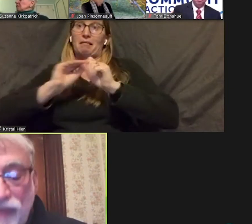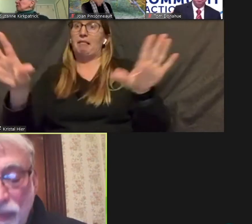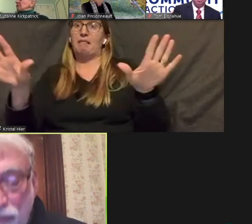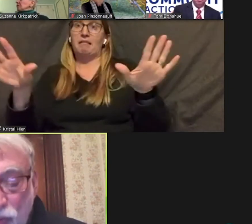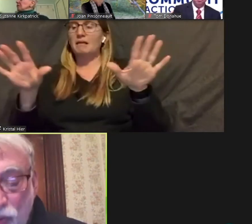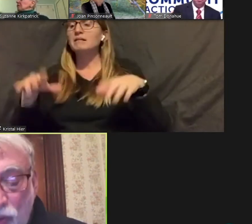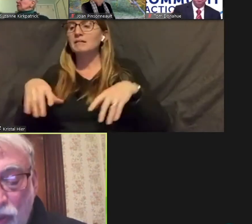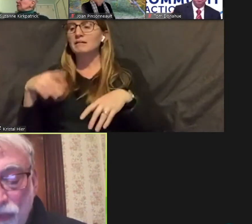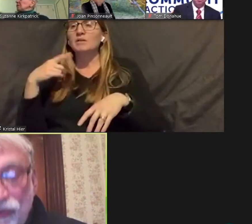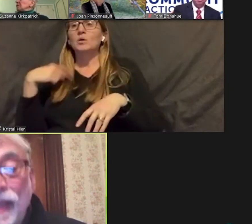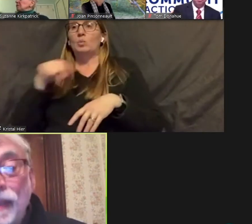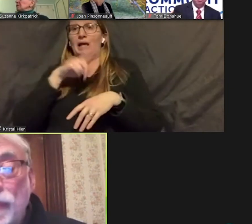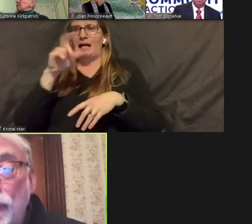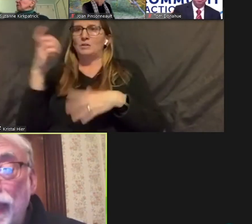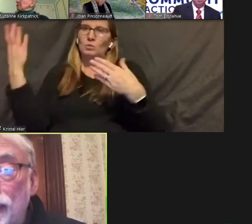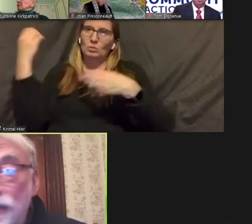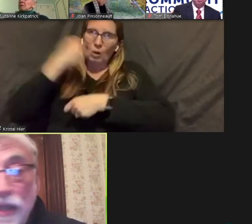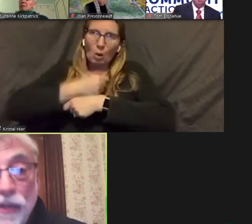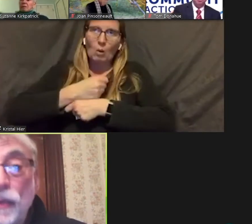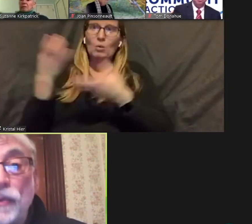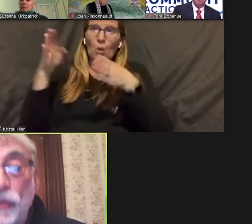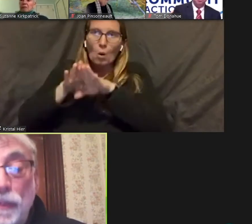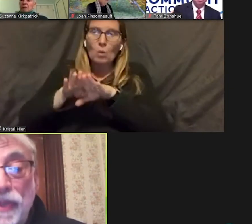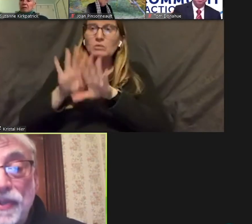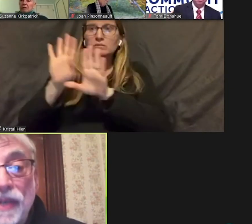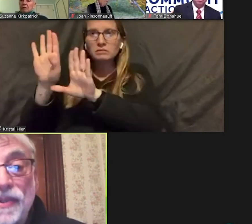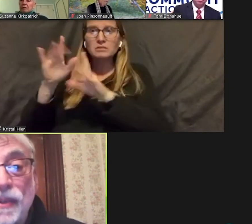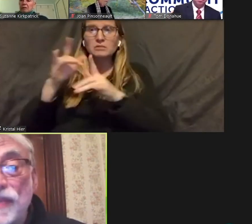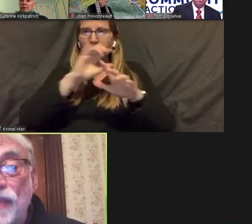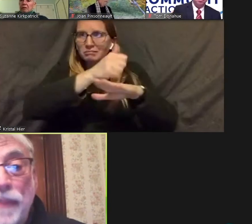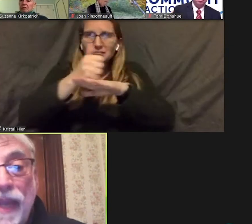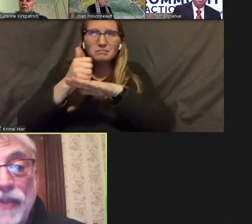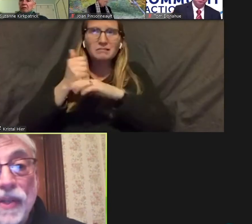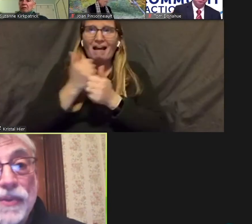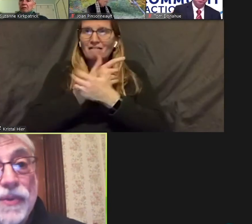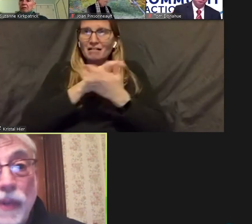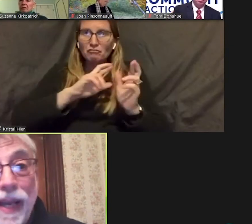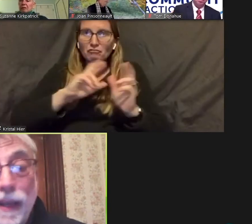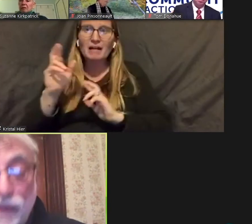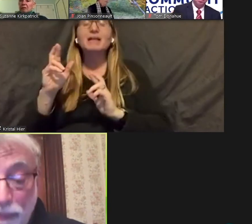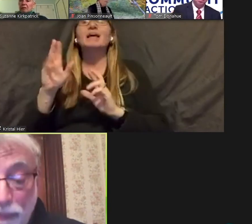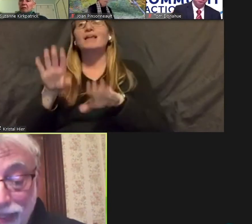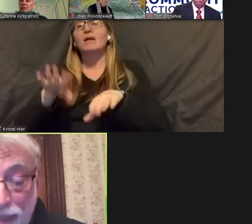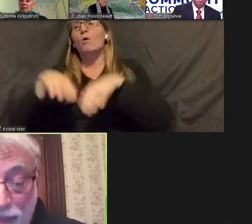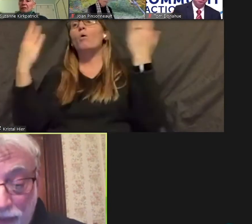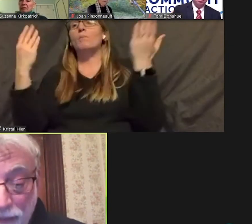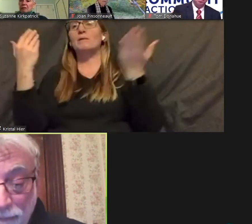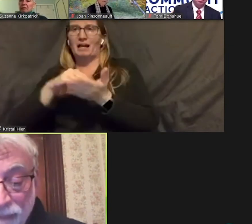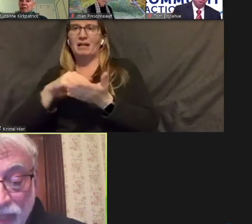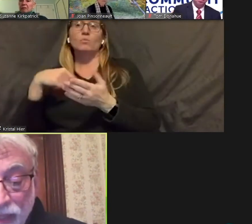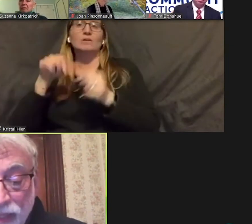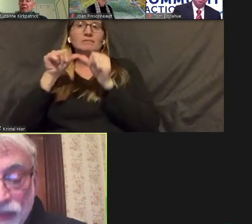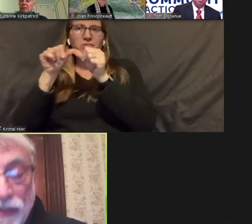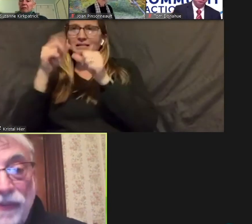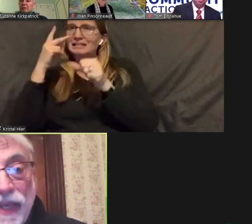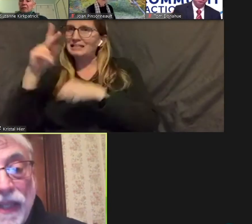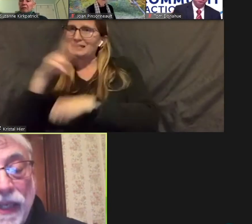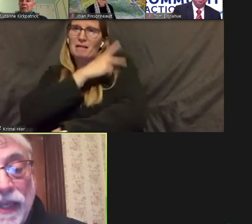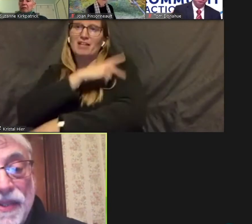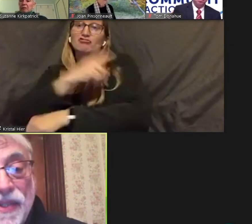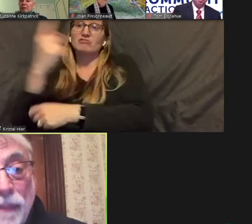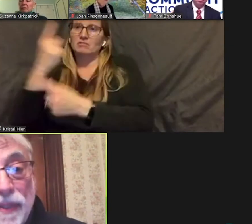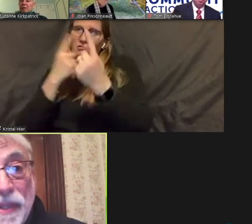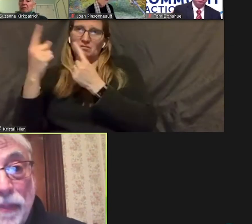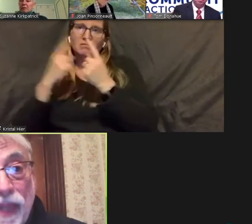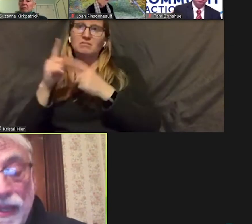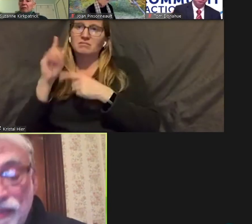appropriate safety protocols, but we continued to do business and we saw patients throughout the pandemic. So the free